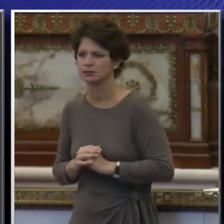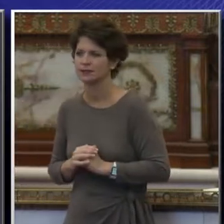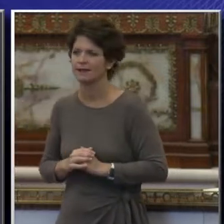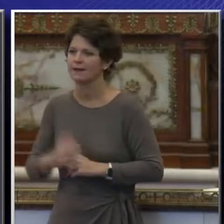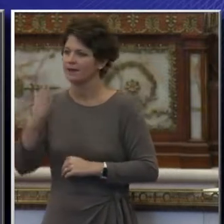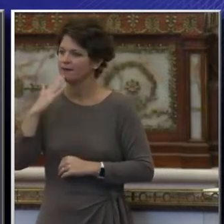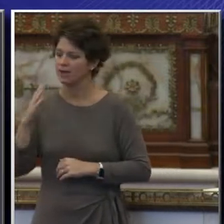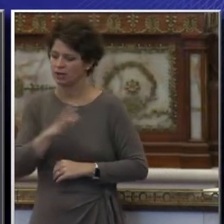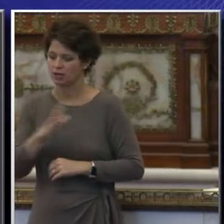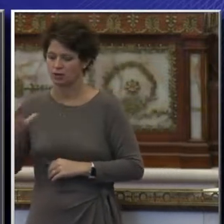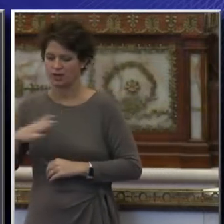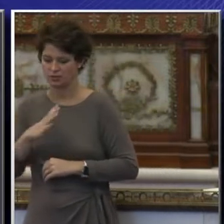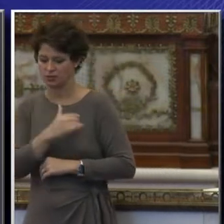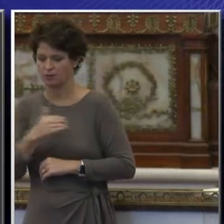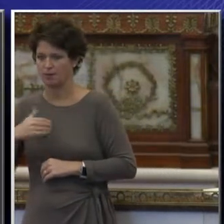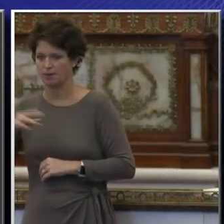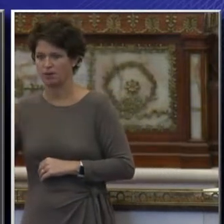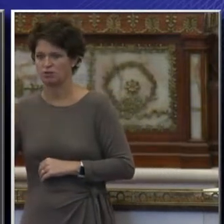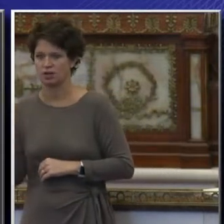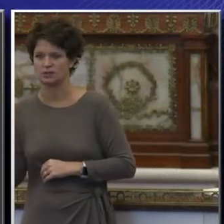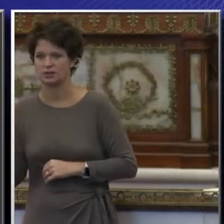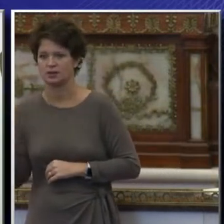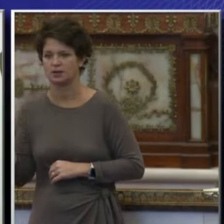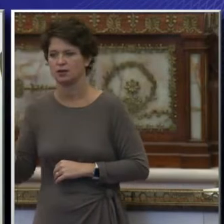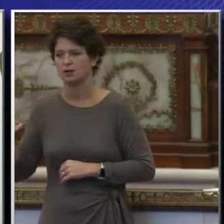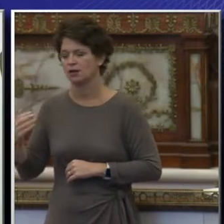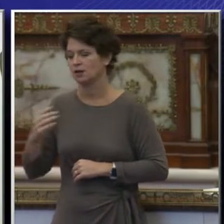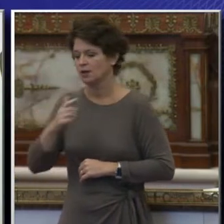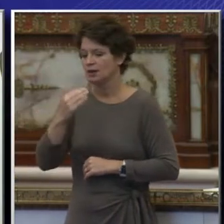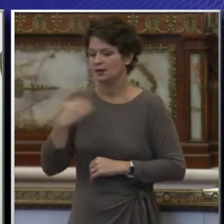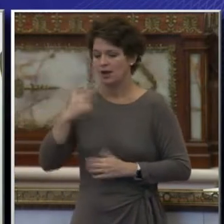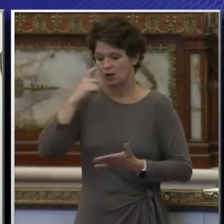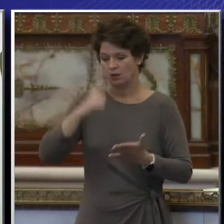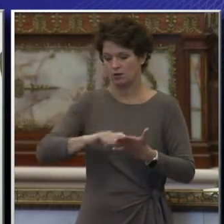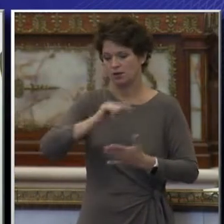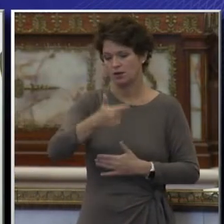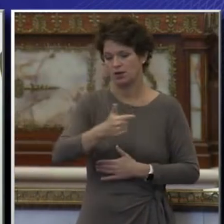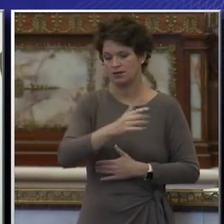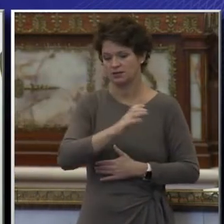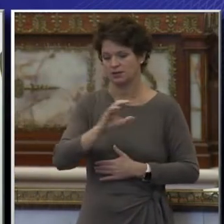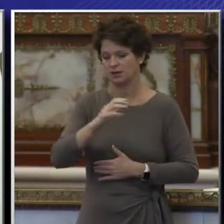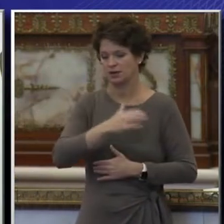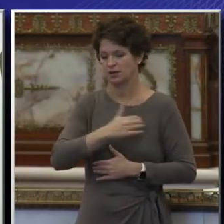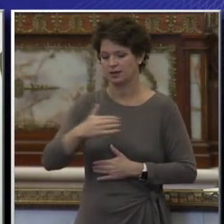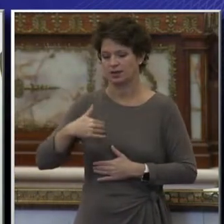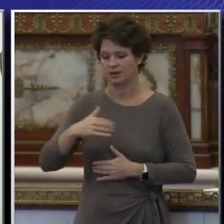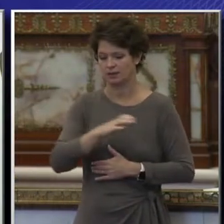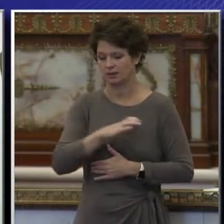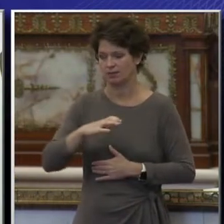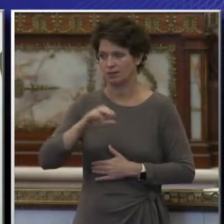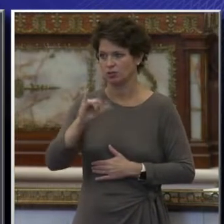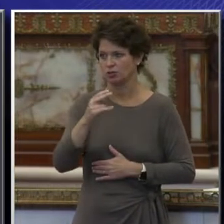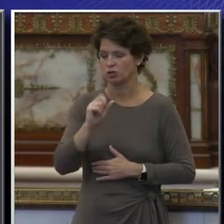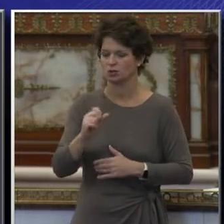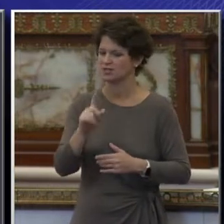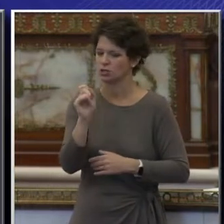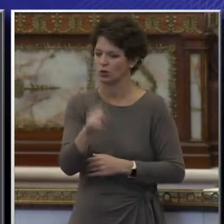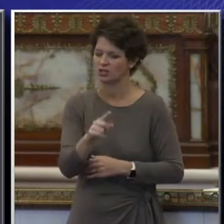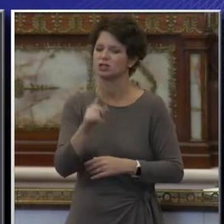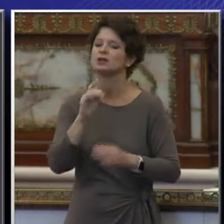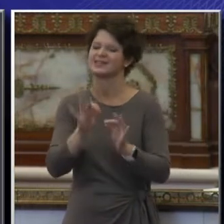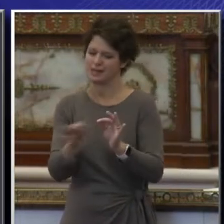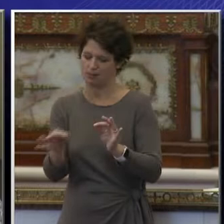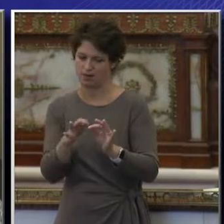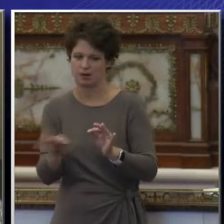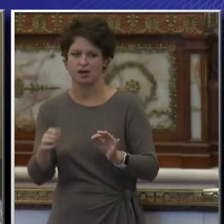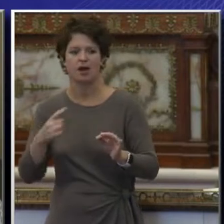Thank you, Councilmember Johnson. I'd like to recognize Councilmember Jones for a question. Thank you, Mr. Chairman. It's more of a statement than a question.